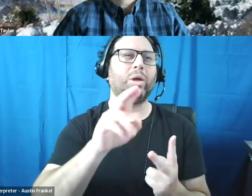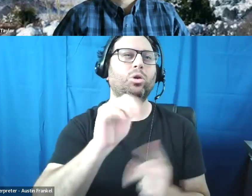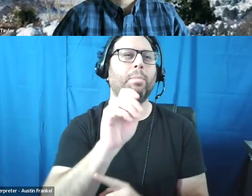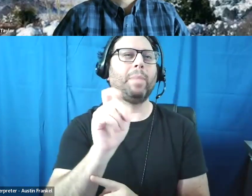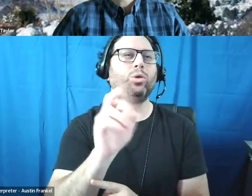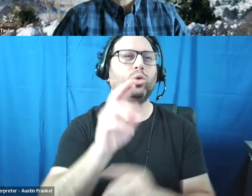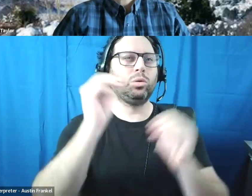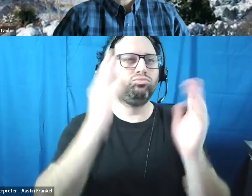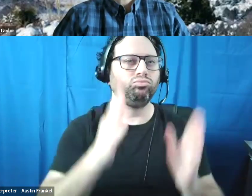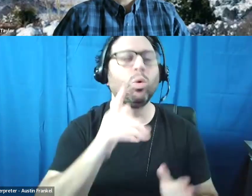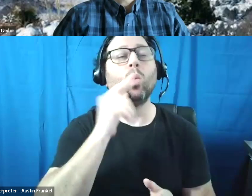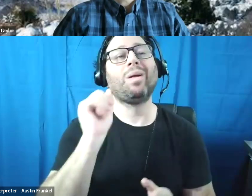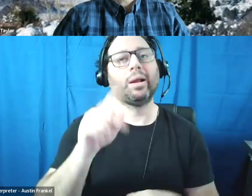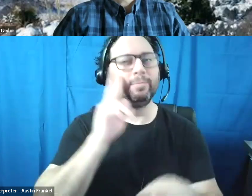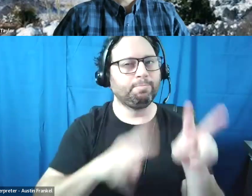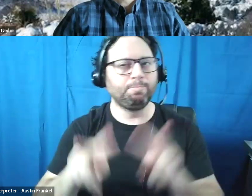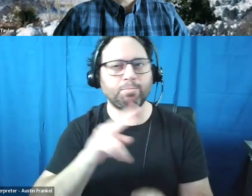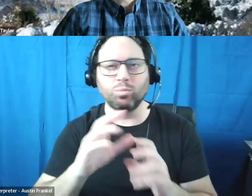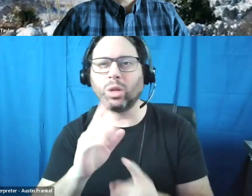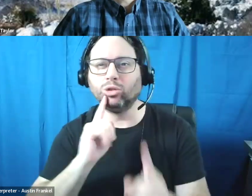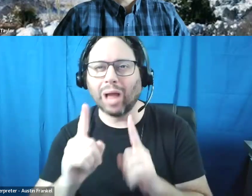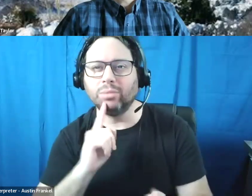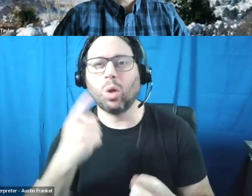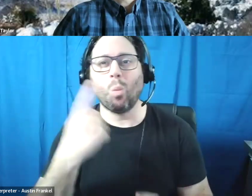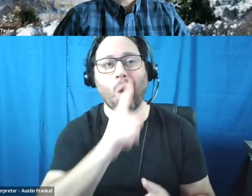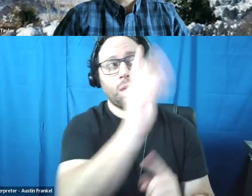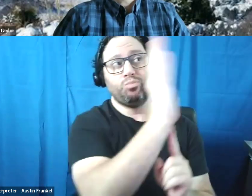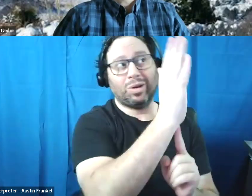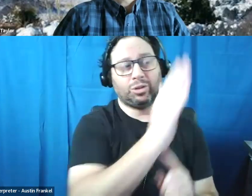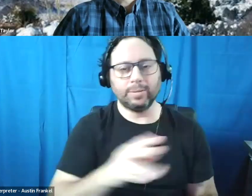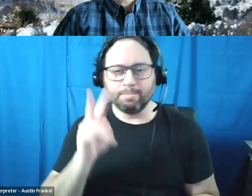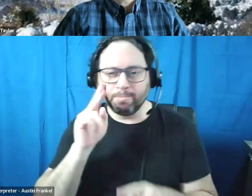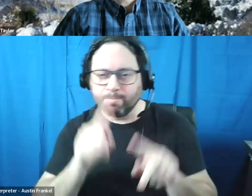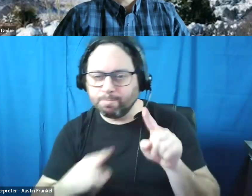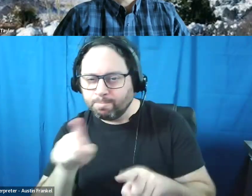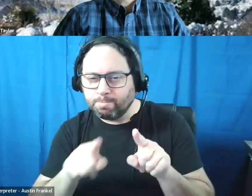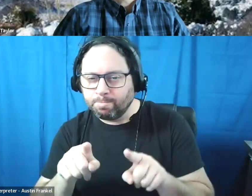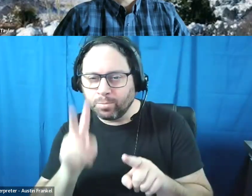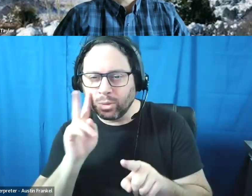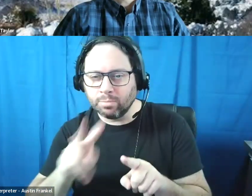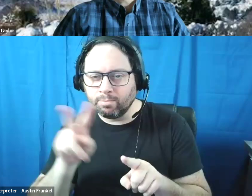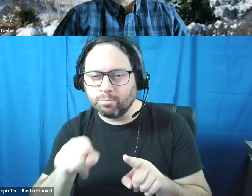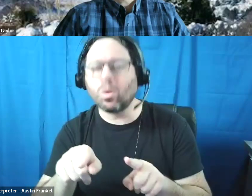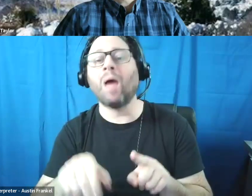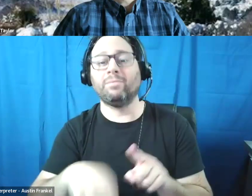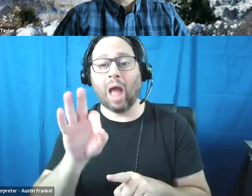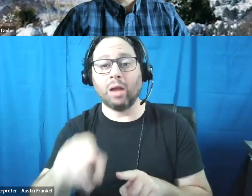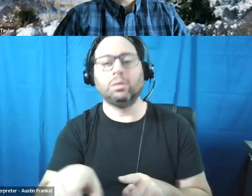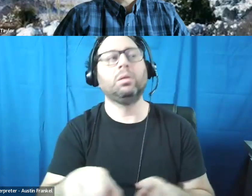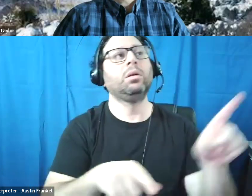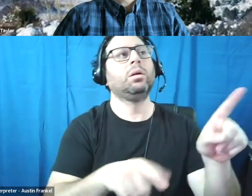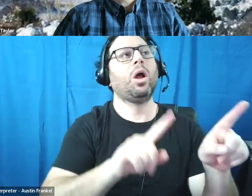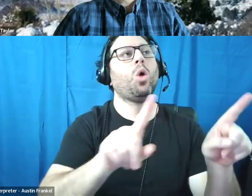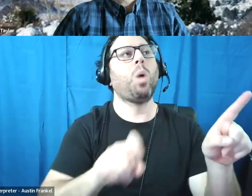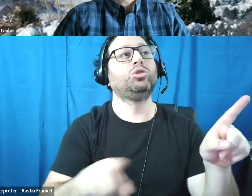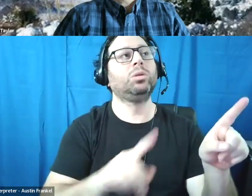and engage people in the chat while the presentation's going on. So oftentimes they'll like tag in a question that